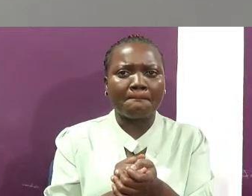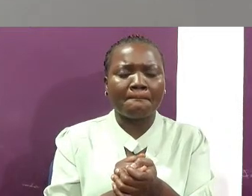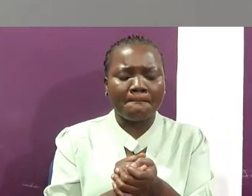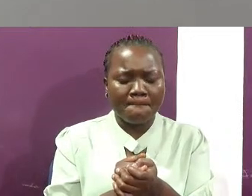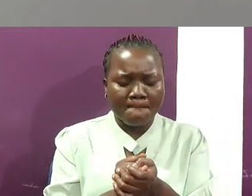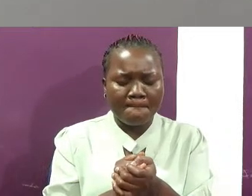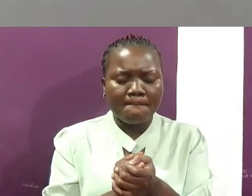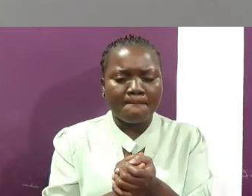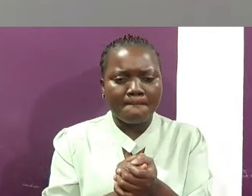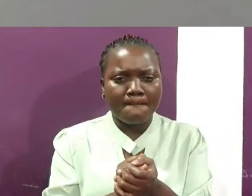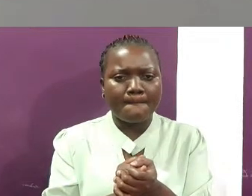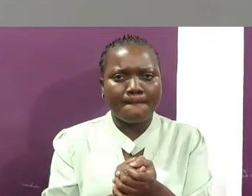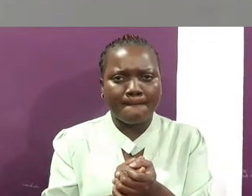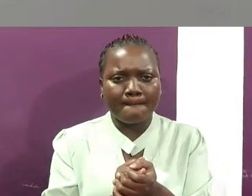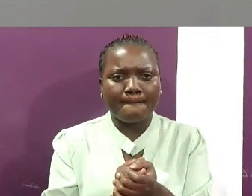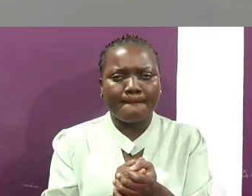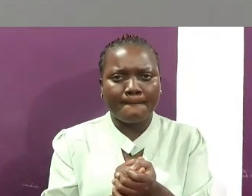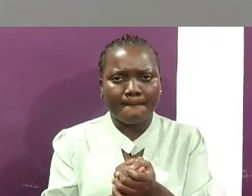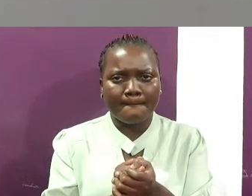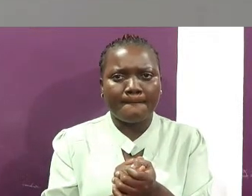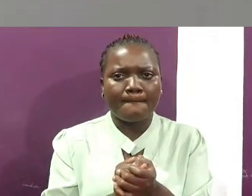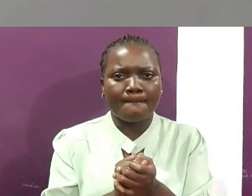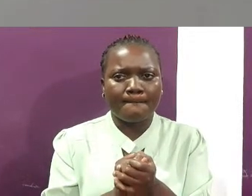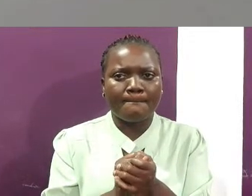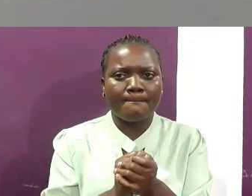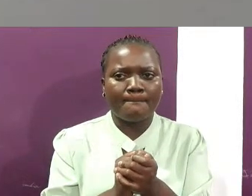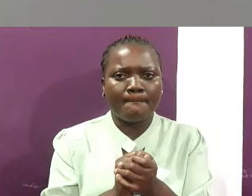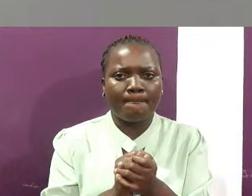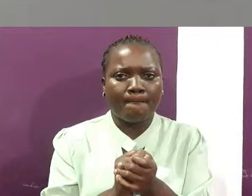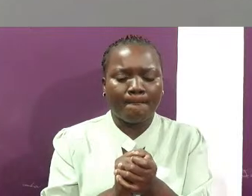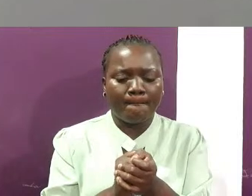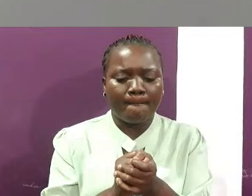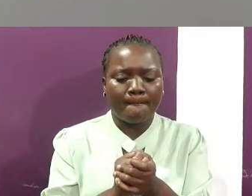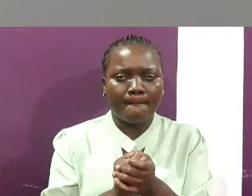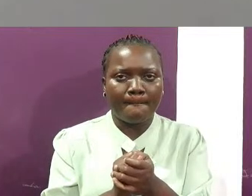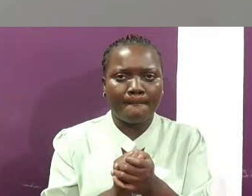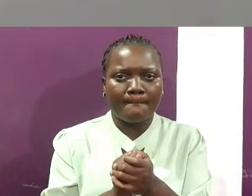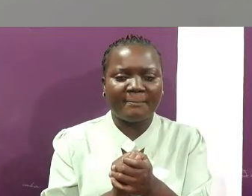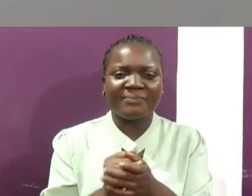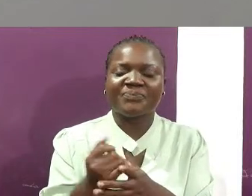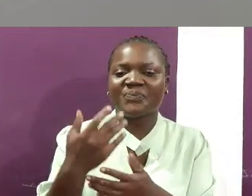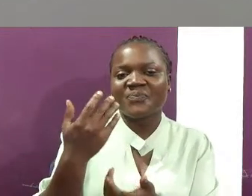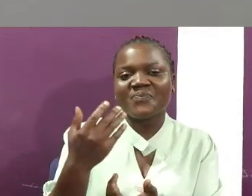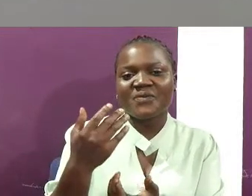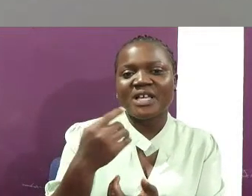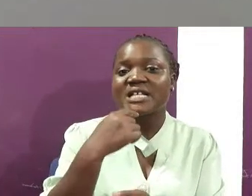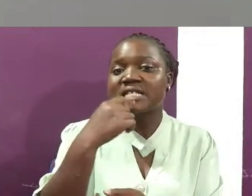in the Son of God, who loved me and gave himself for me.